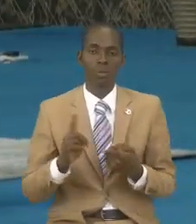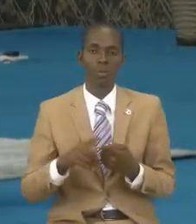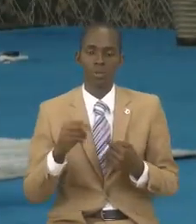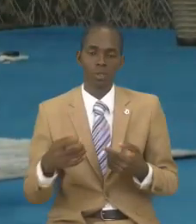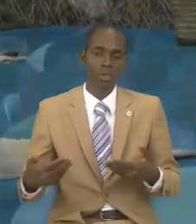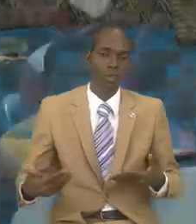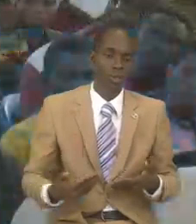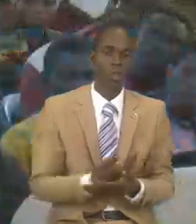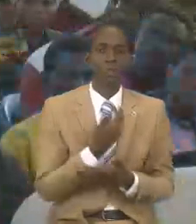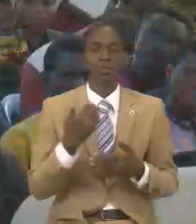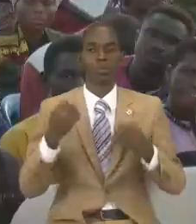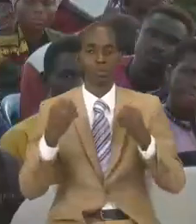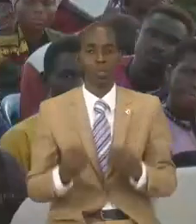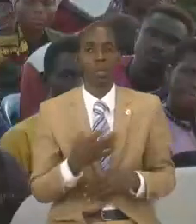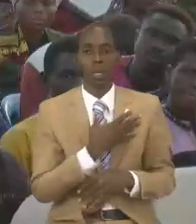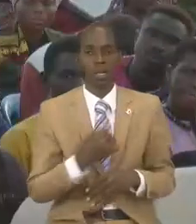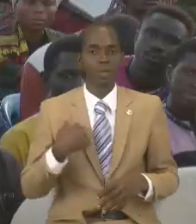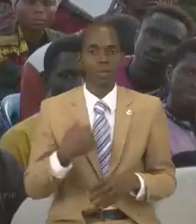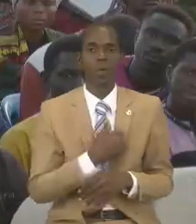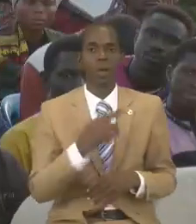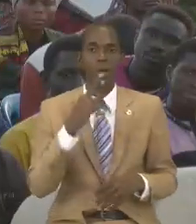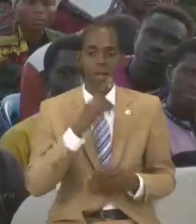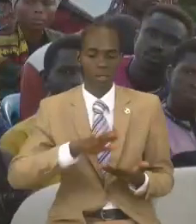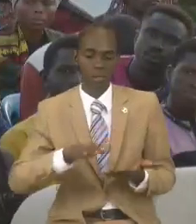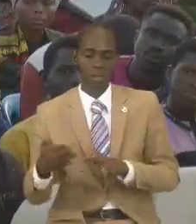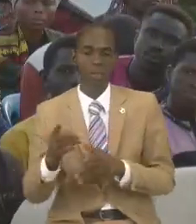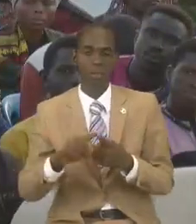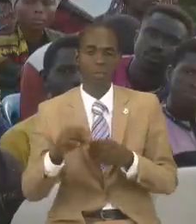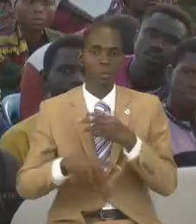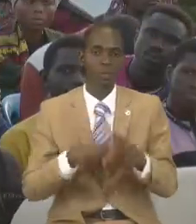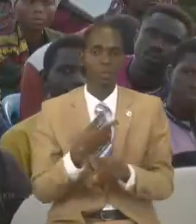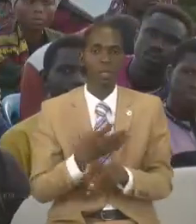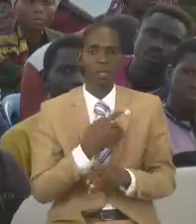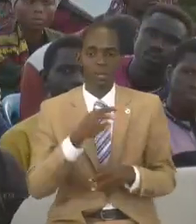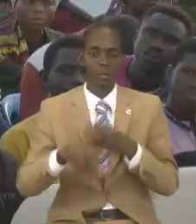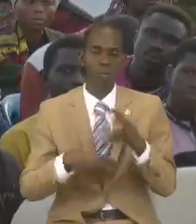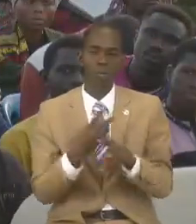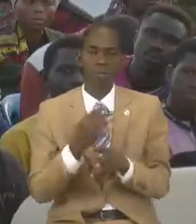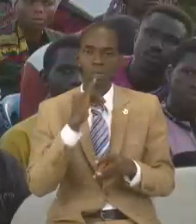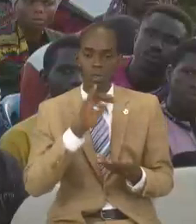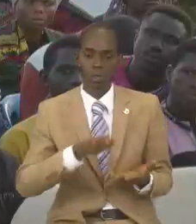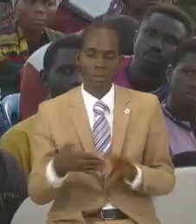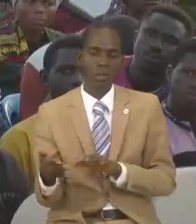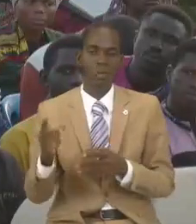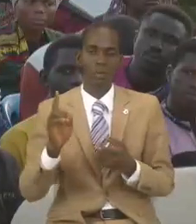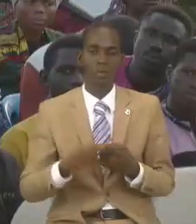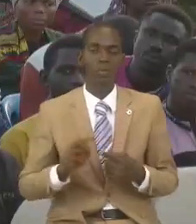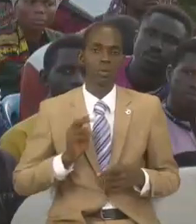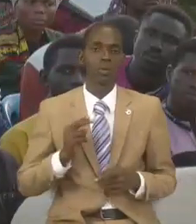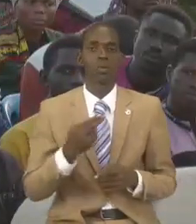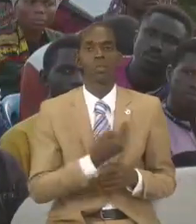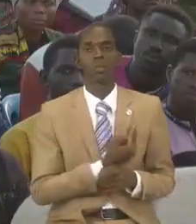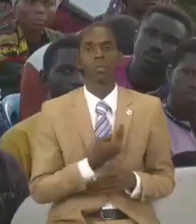and we are crucified to the world, and the world is crucified unto us.